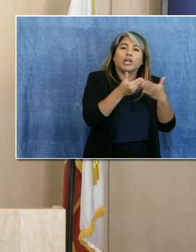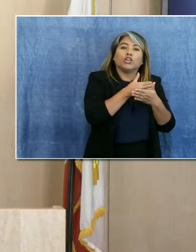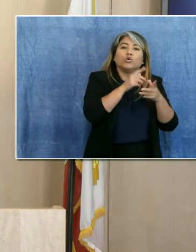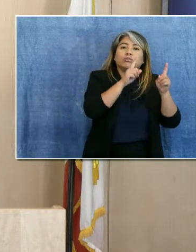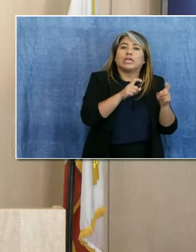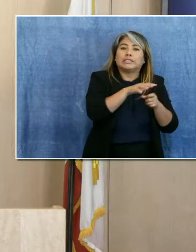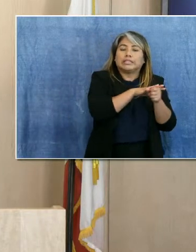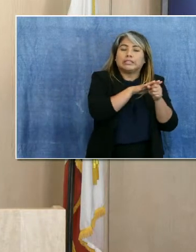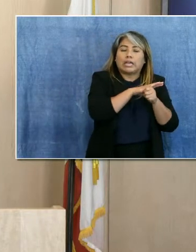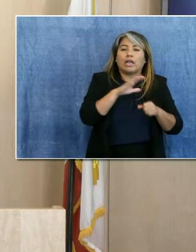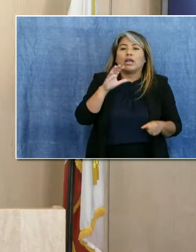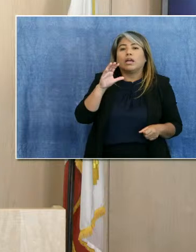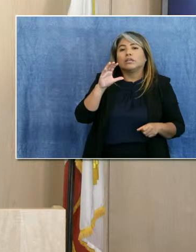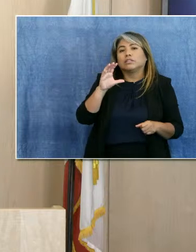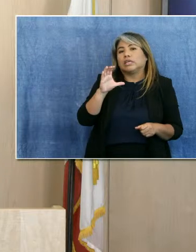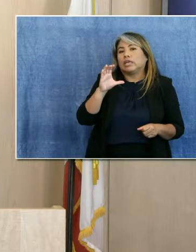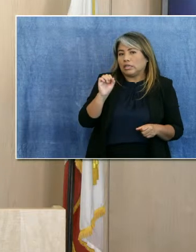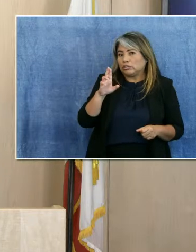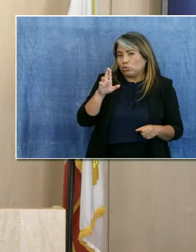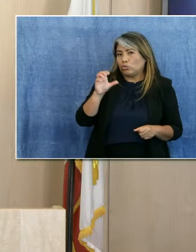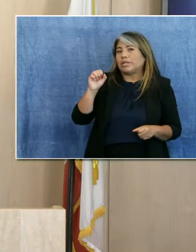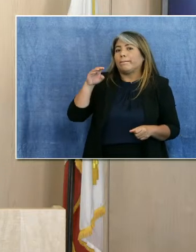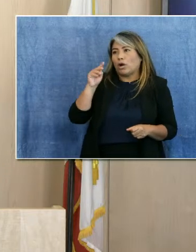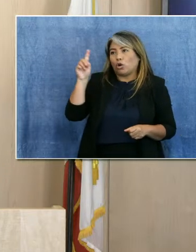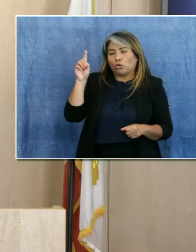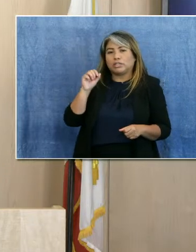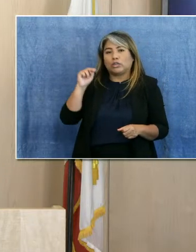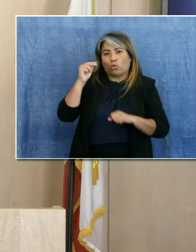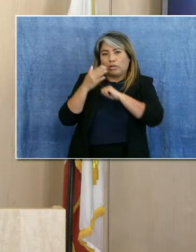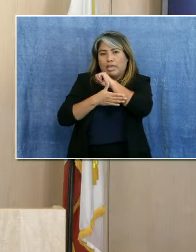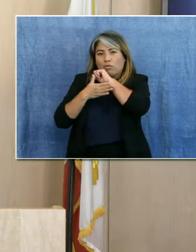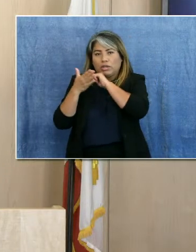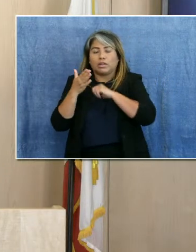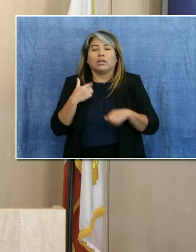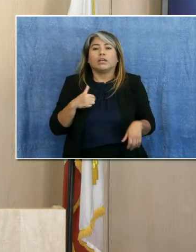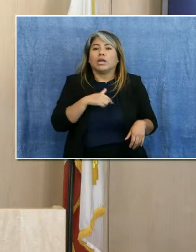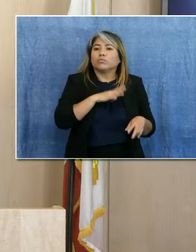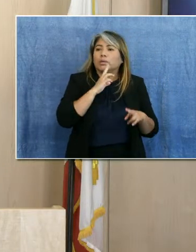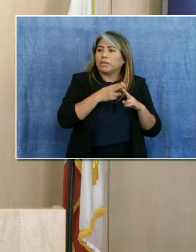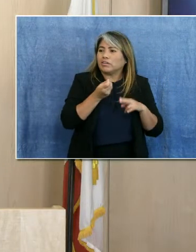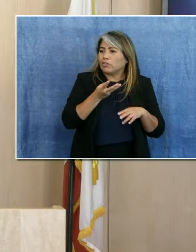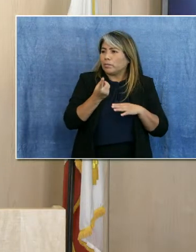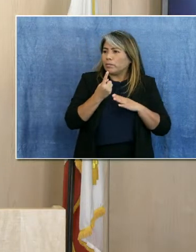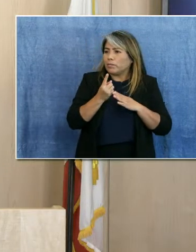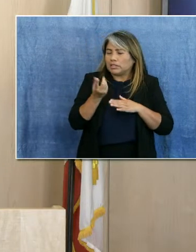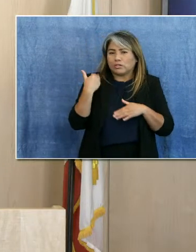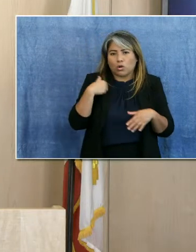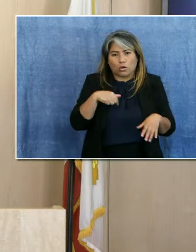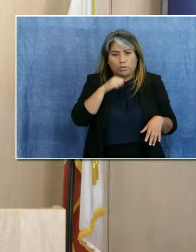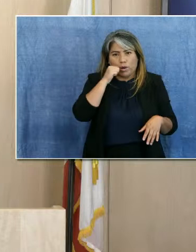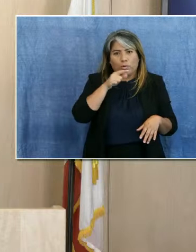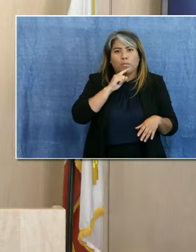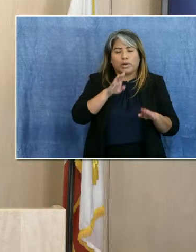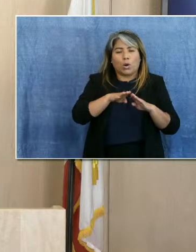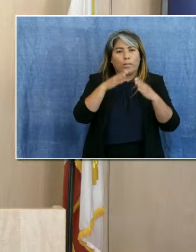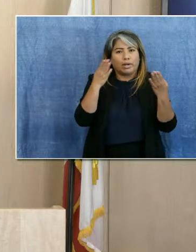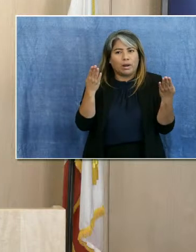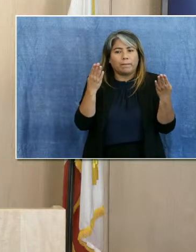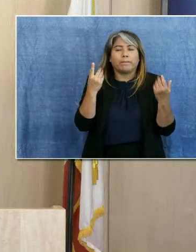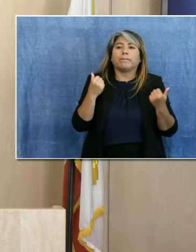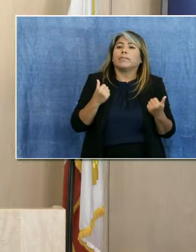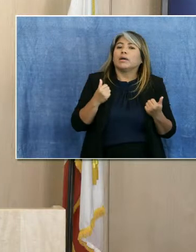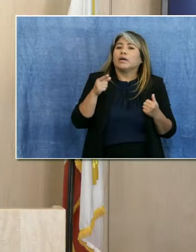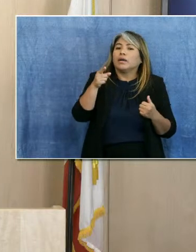site at Cal State San Marcos in North County. As was mentioned just a few minutes ago, tomorrow we'll be opening up our latest